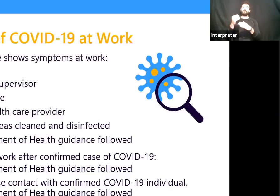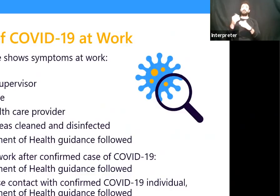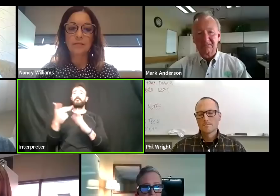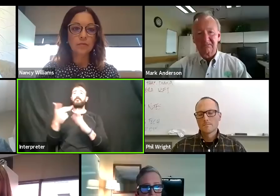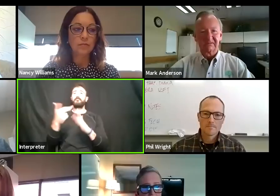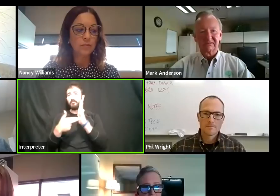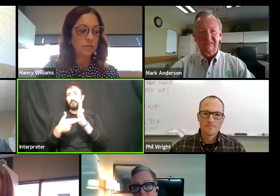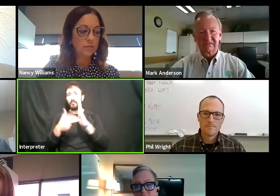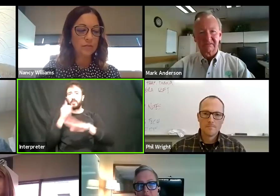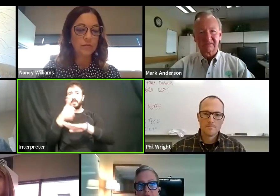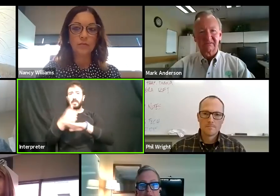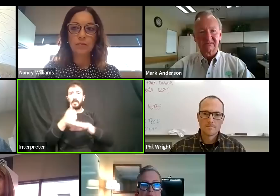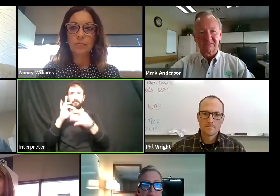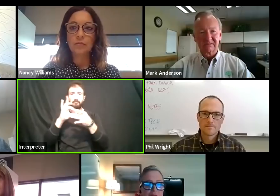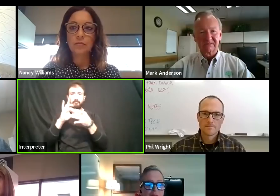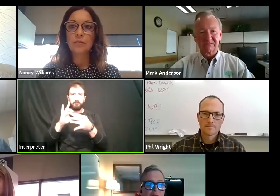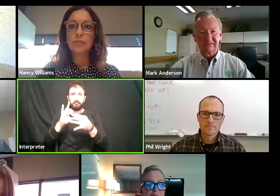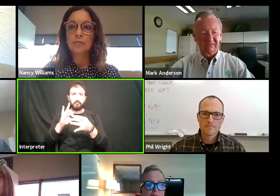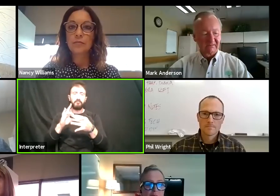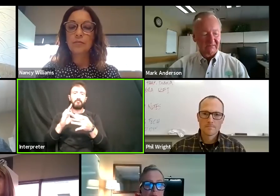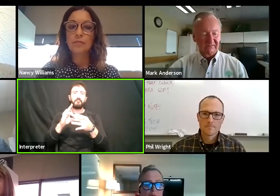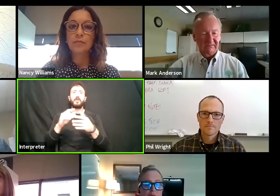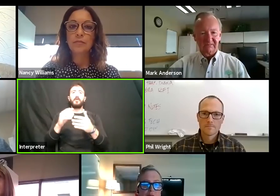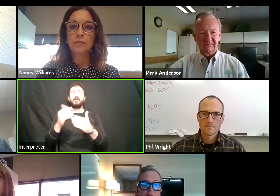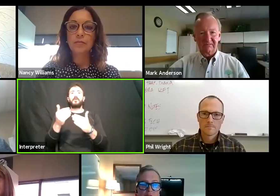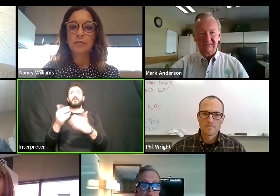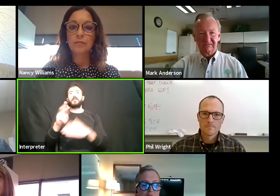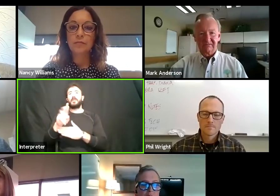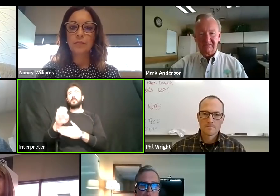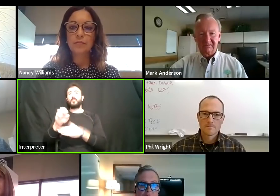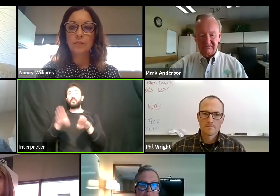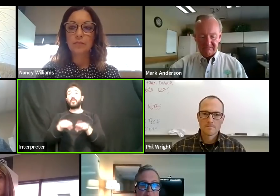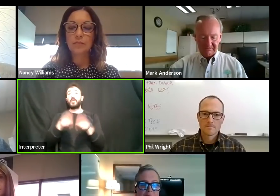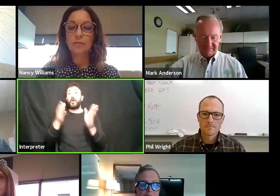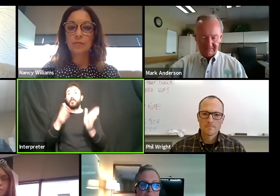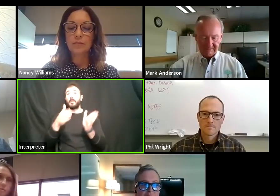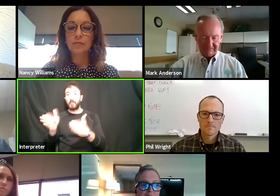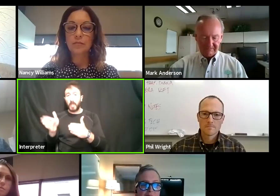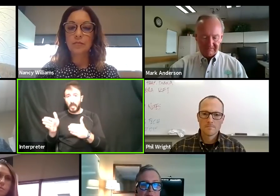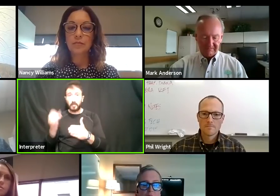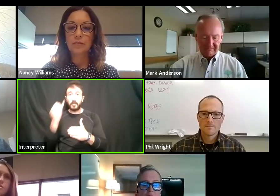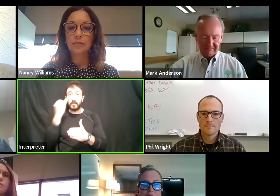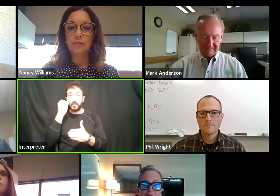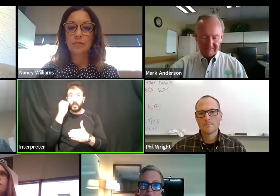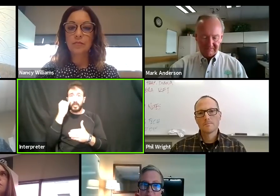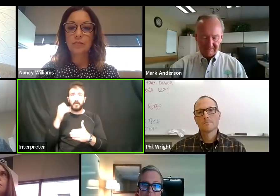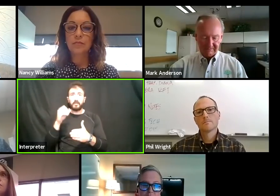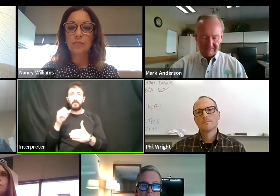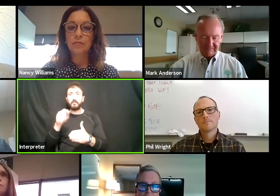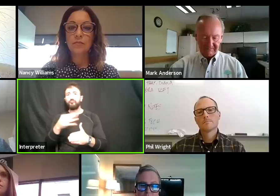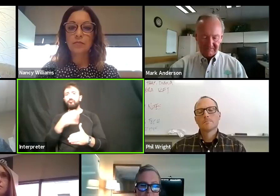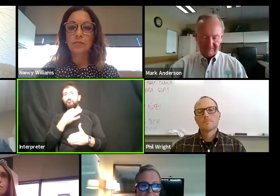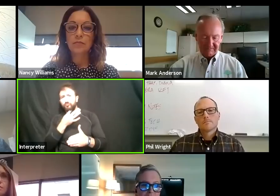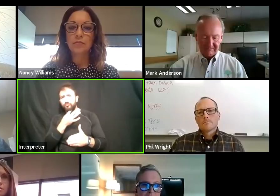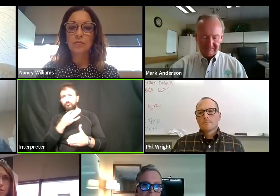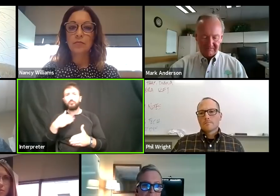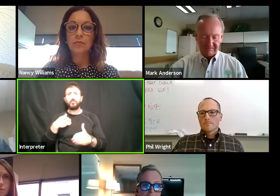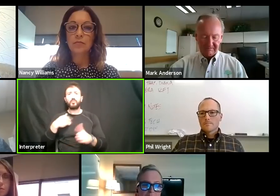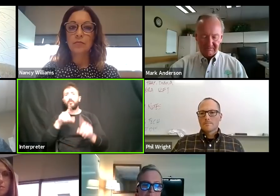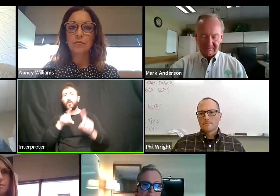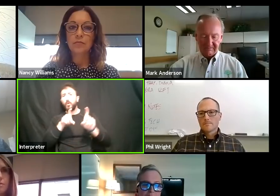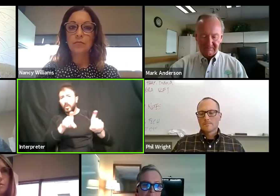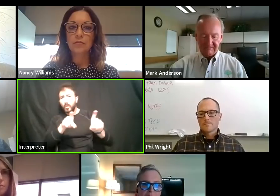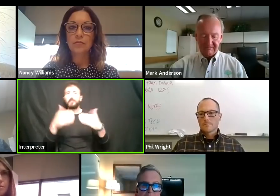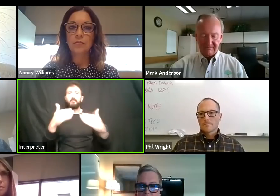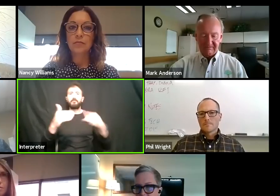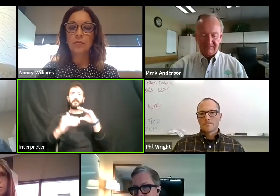our reopening plan that has been put out. And so if you have any questions about that, about exact timelines, send me an